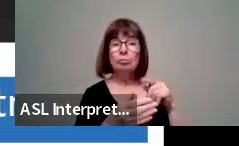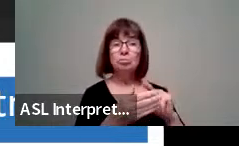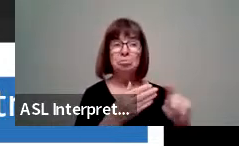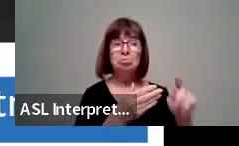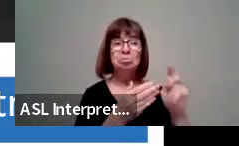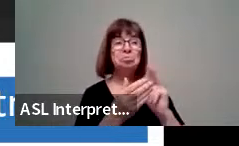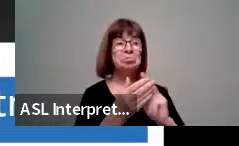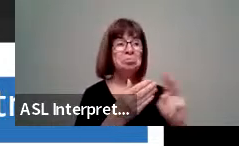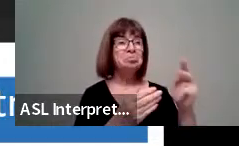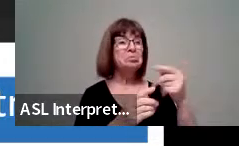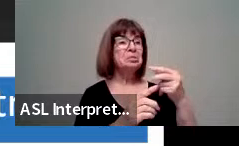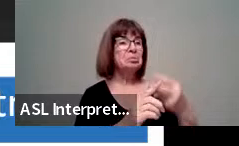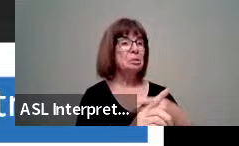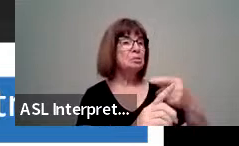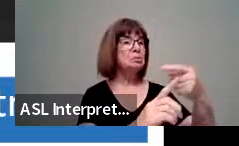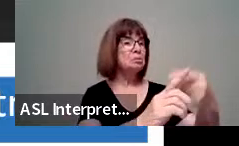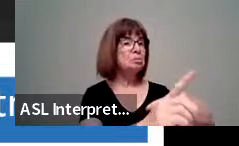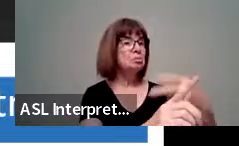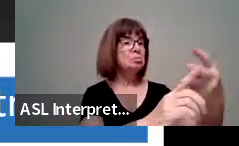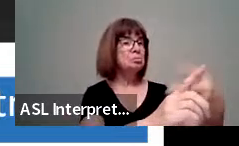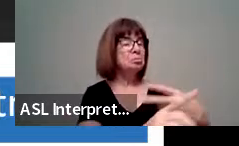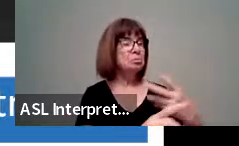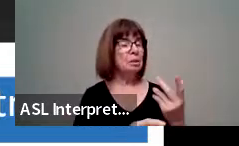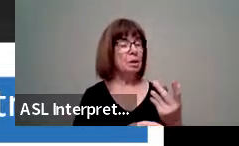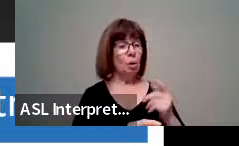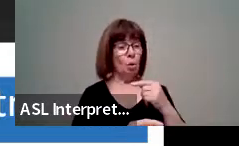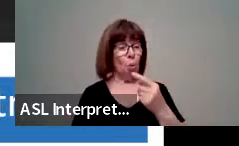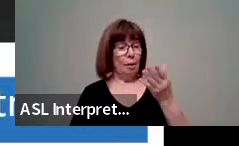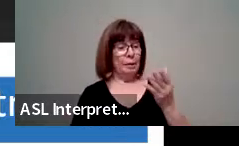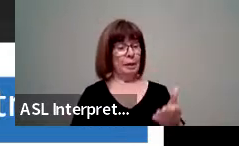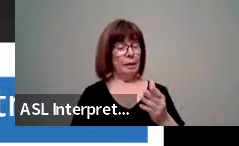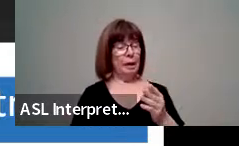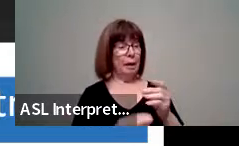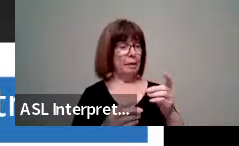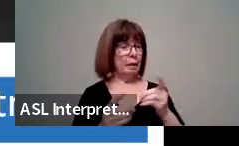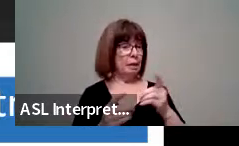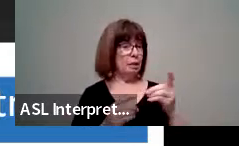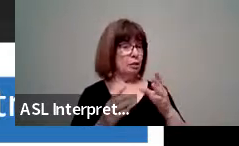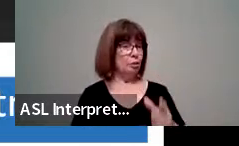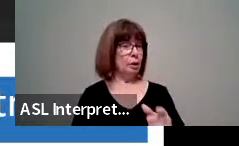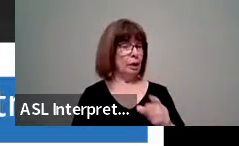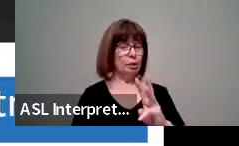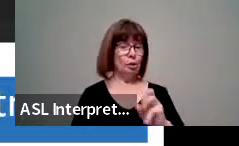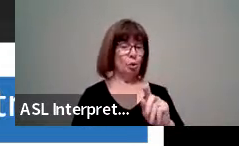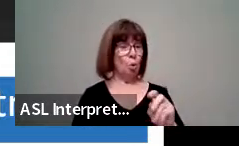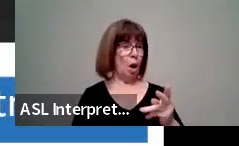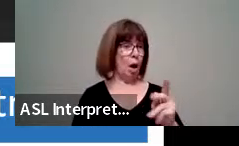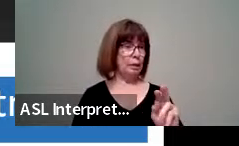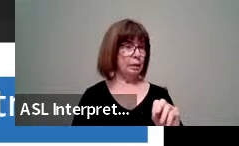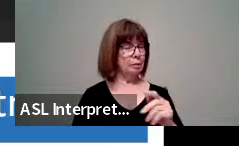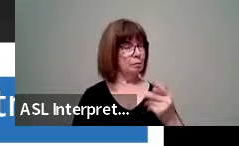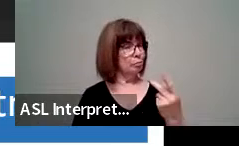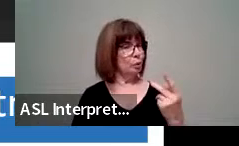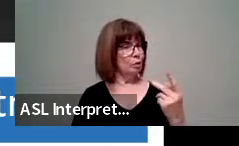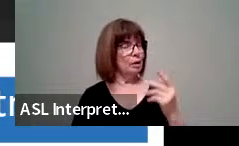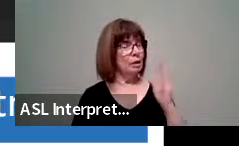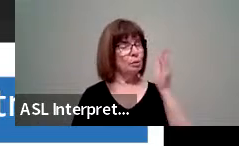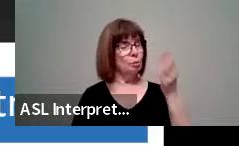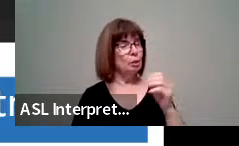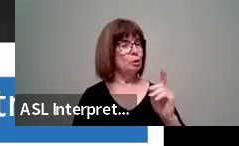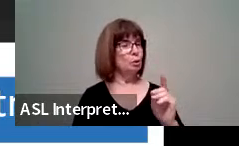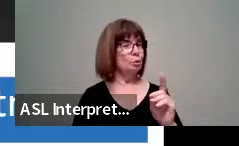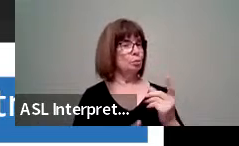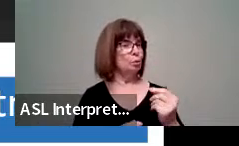next few months, one of the things that Director Watkins-Tart and I will be doing is we will be